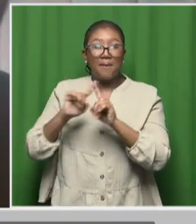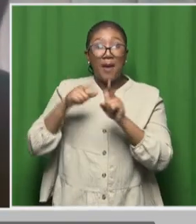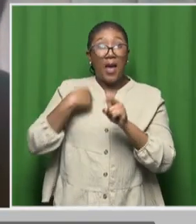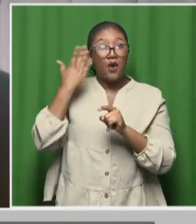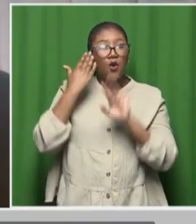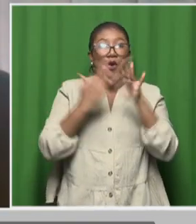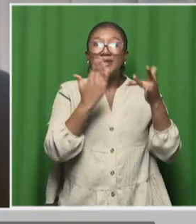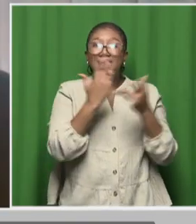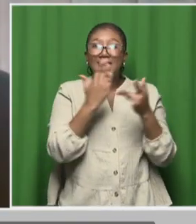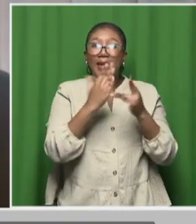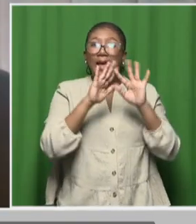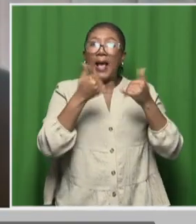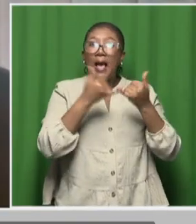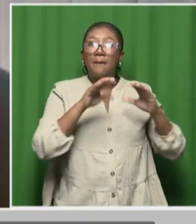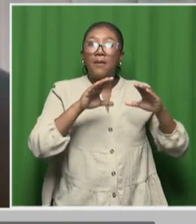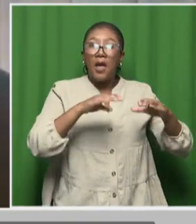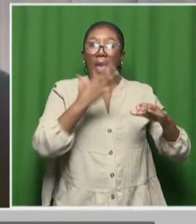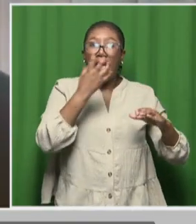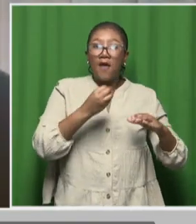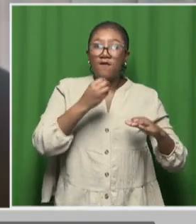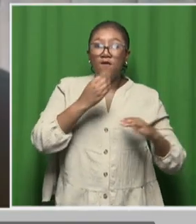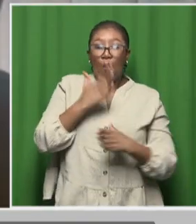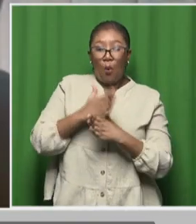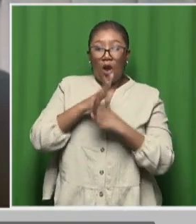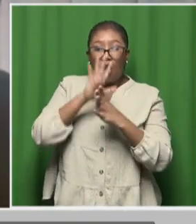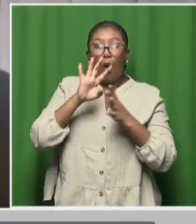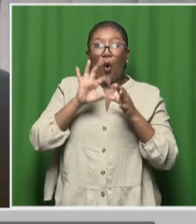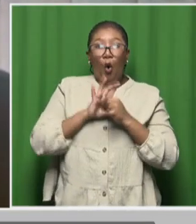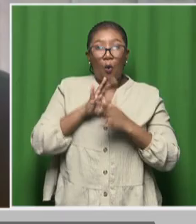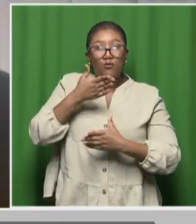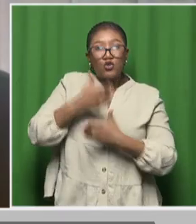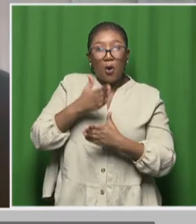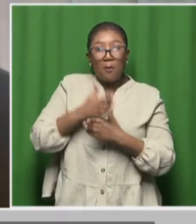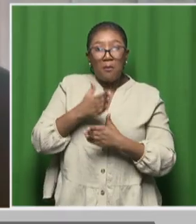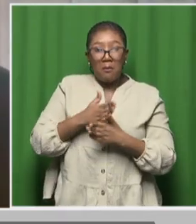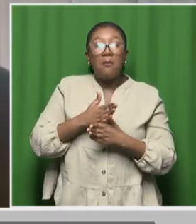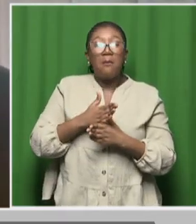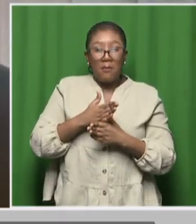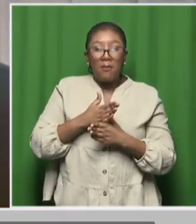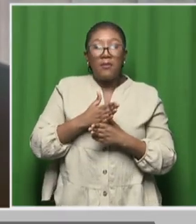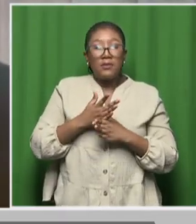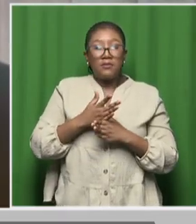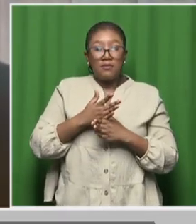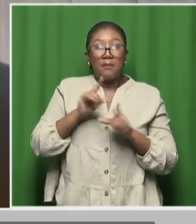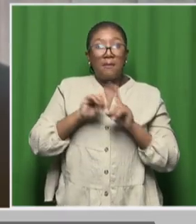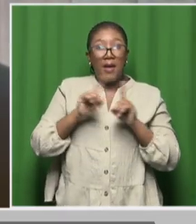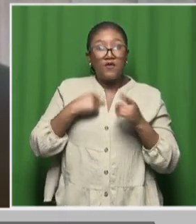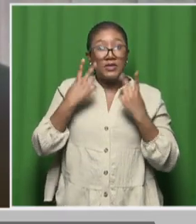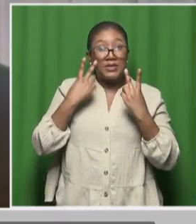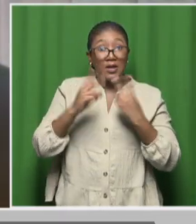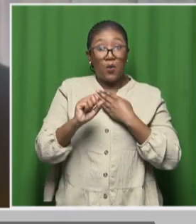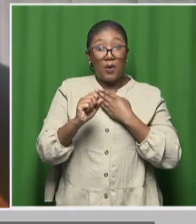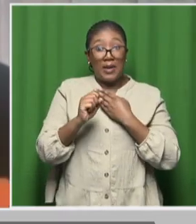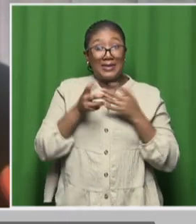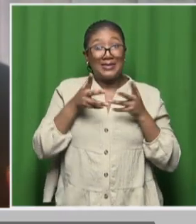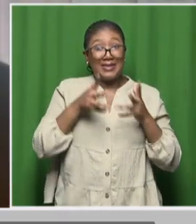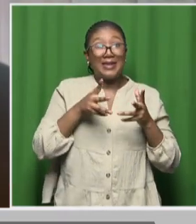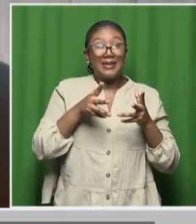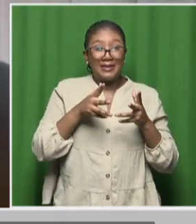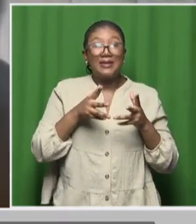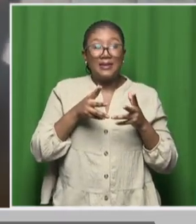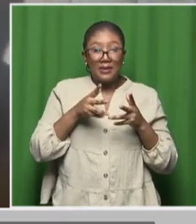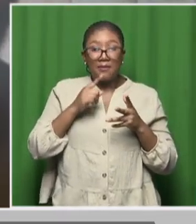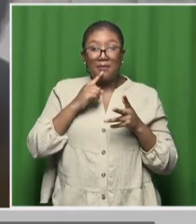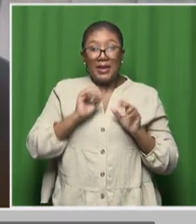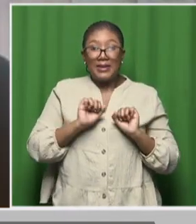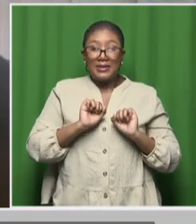also provide like, you know, remote jobs. And yes. The moment that happens, right, a lot of